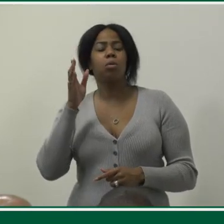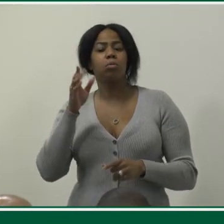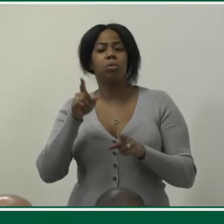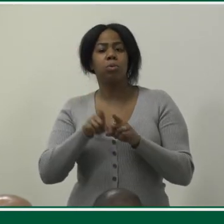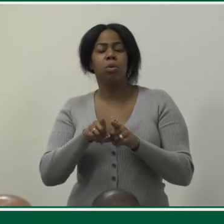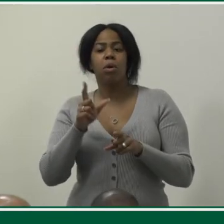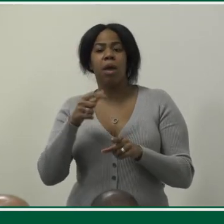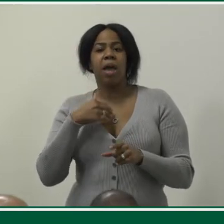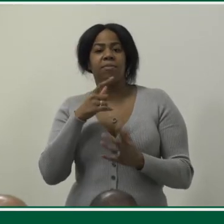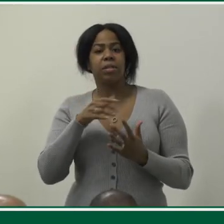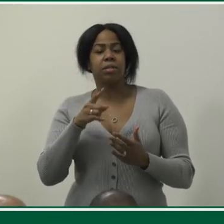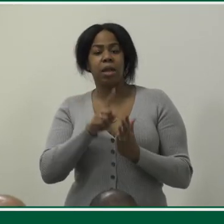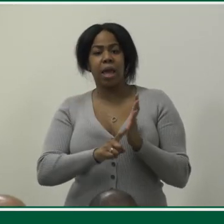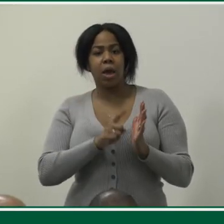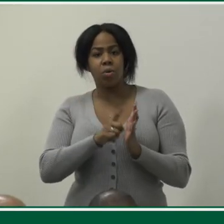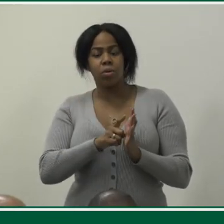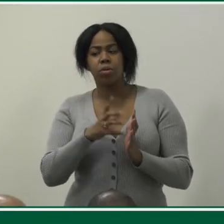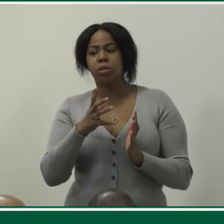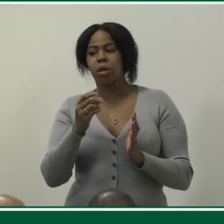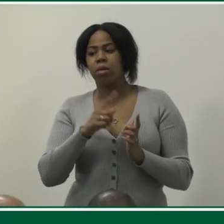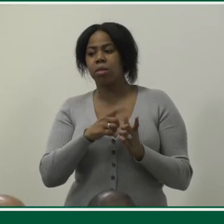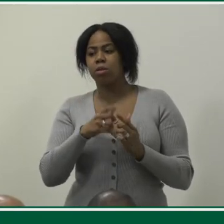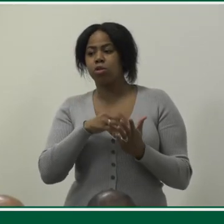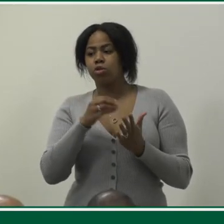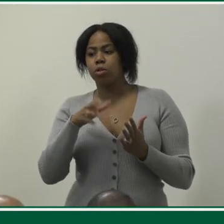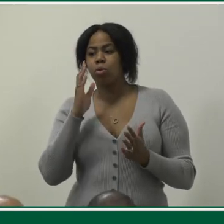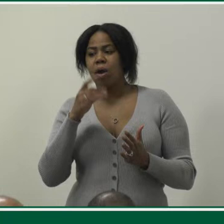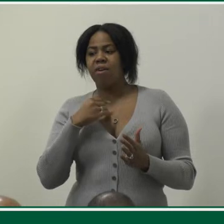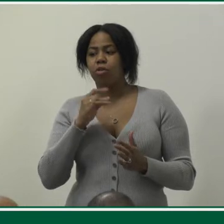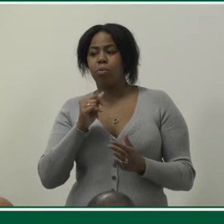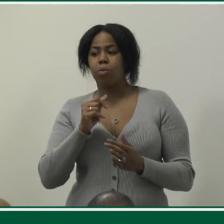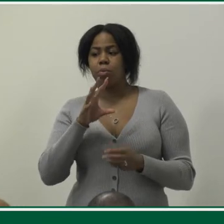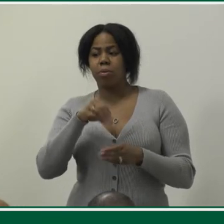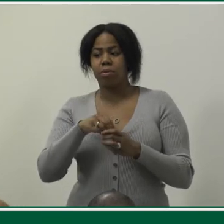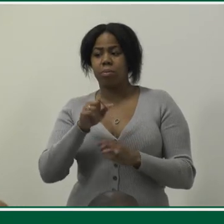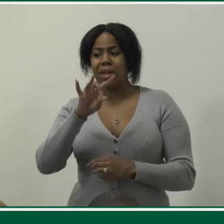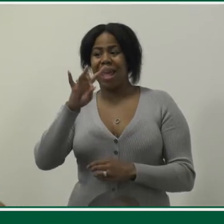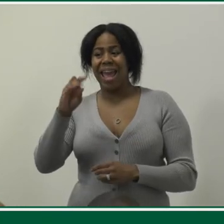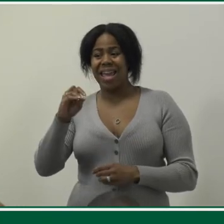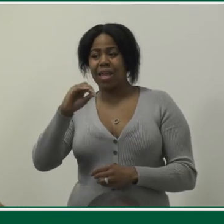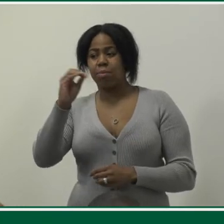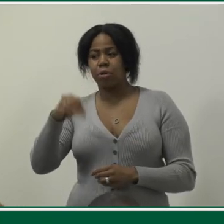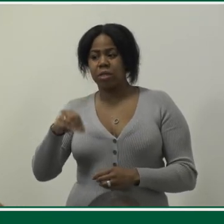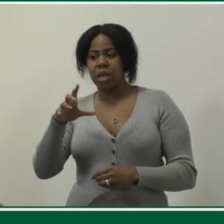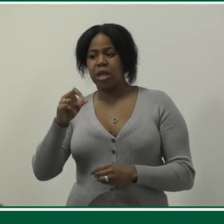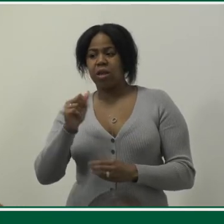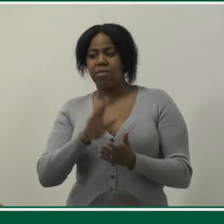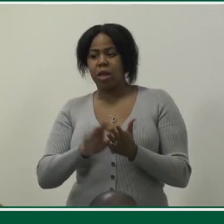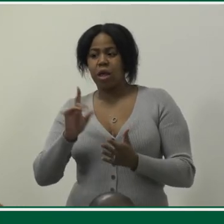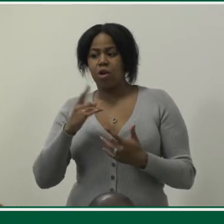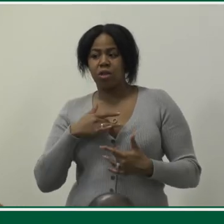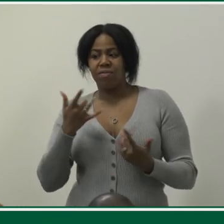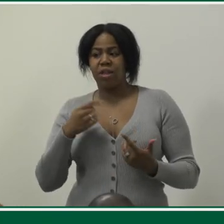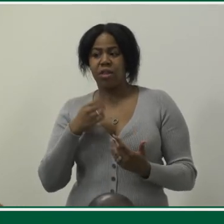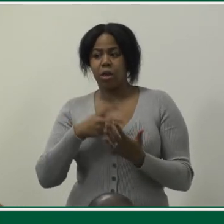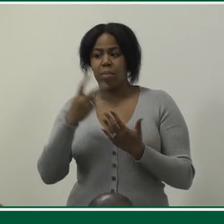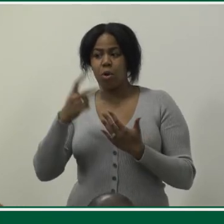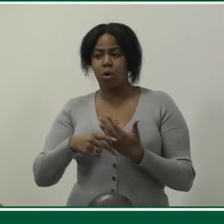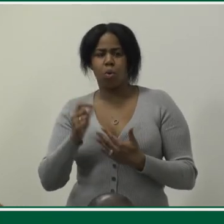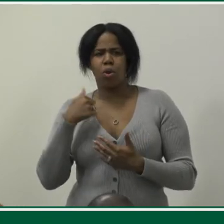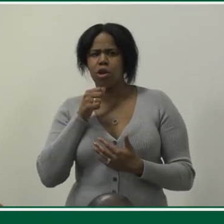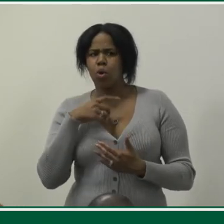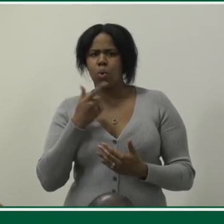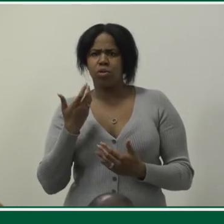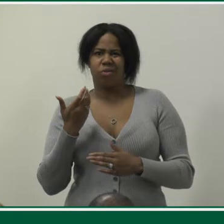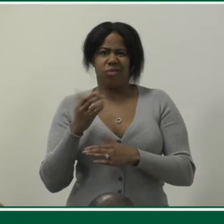be, the requirement is that students will have to participate in 80% of the events that are going on that are part of the programming. We don't want to over-program students,